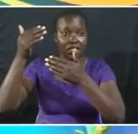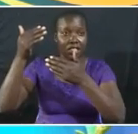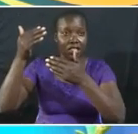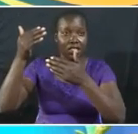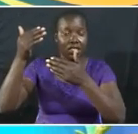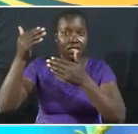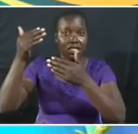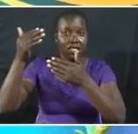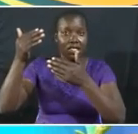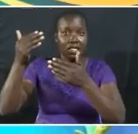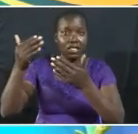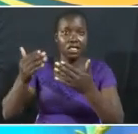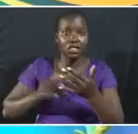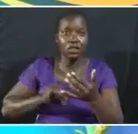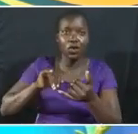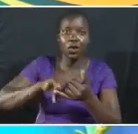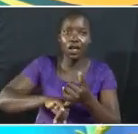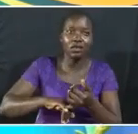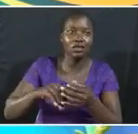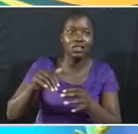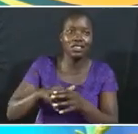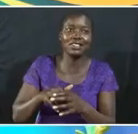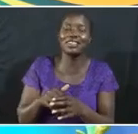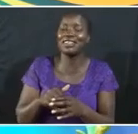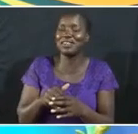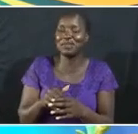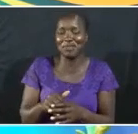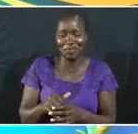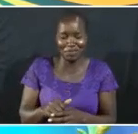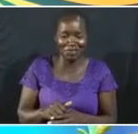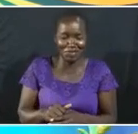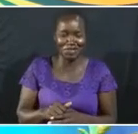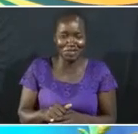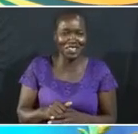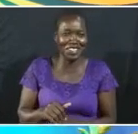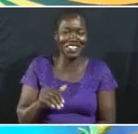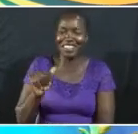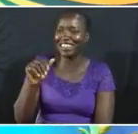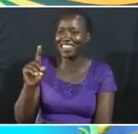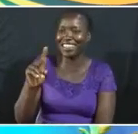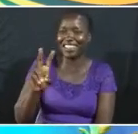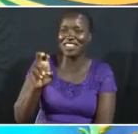your wife is an adventurer, at most has just begun pathfinding.